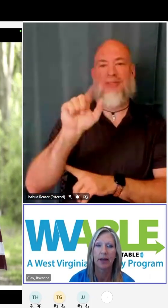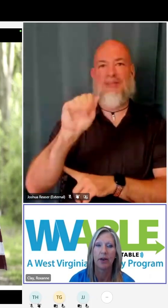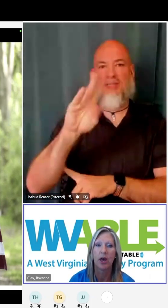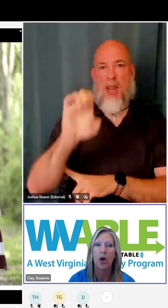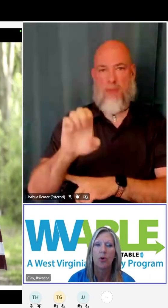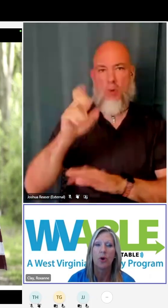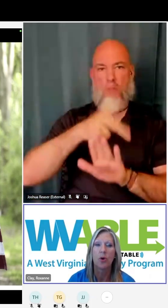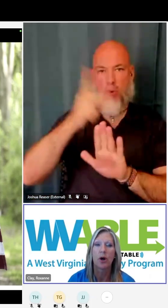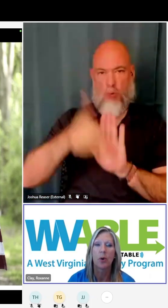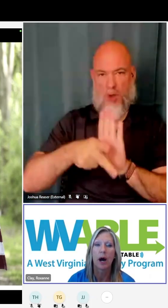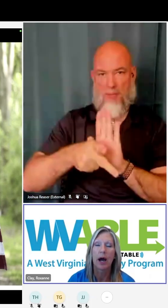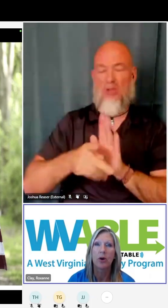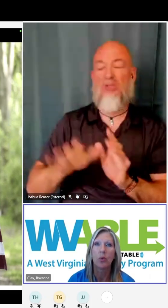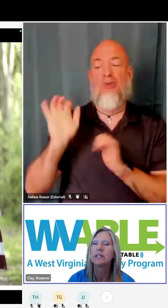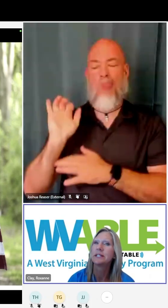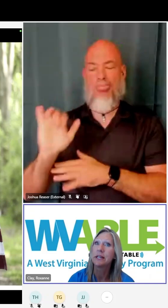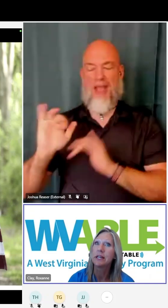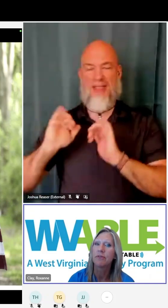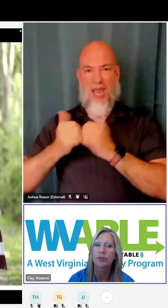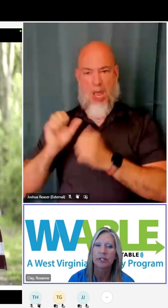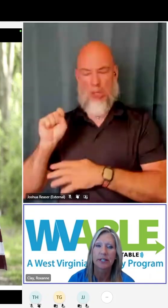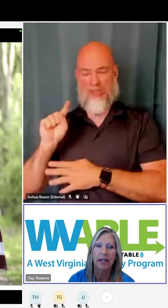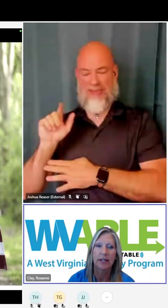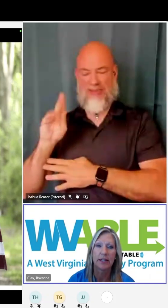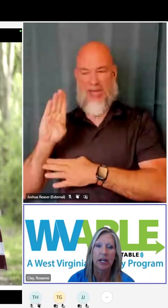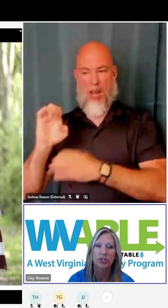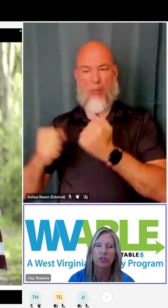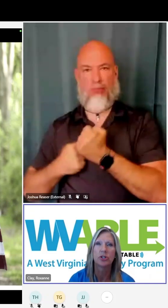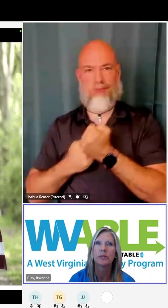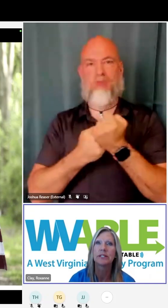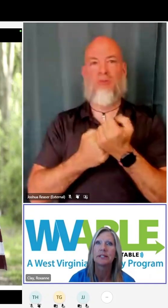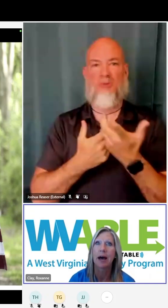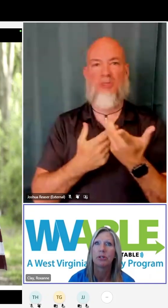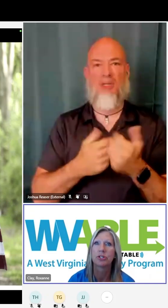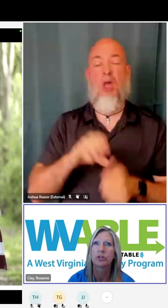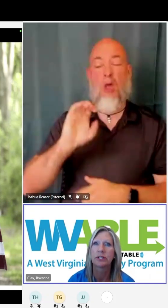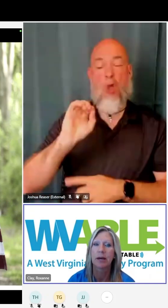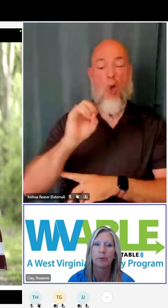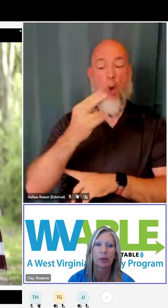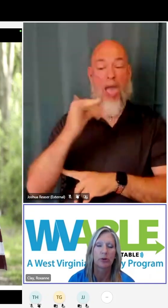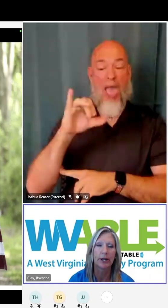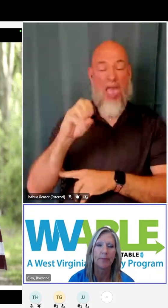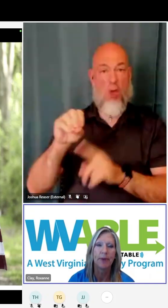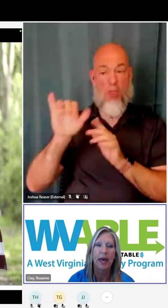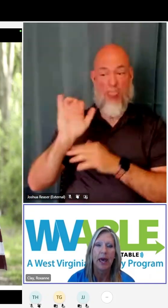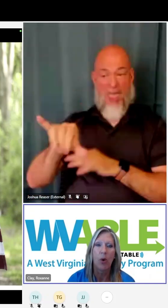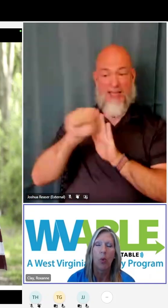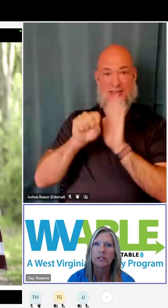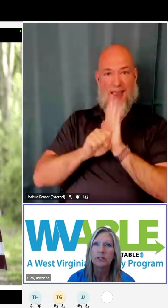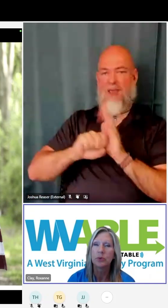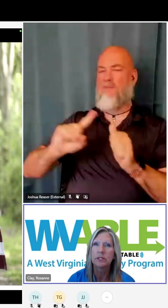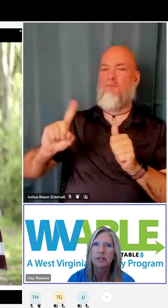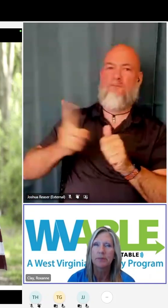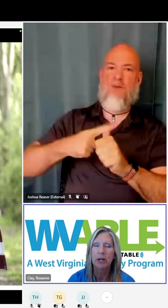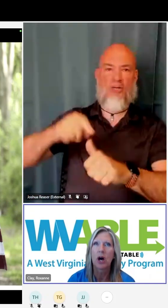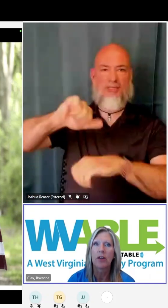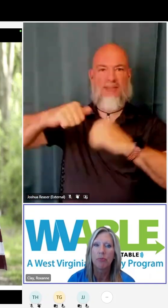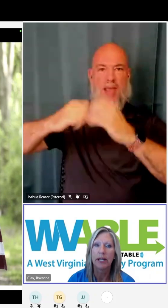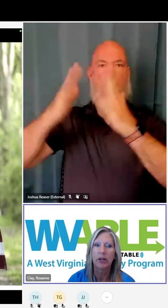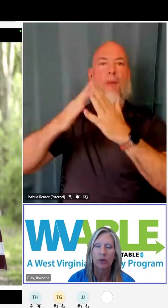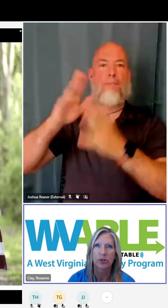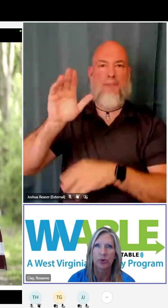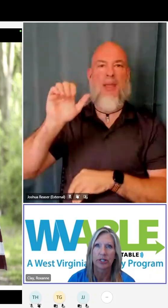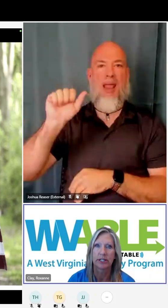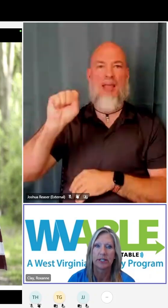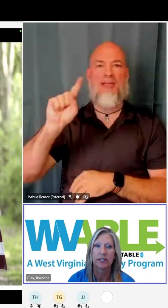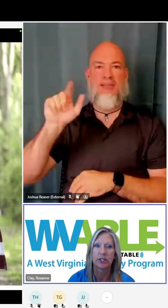Stable comes in. Know that Ohio was the first state in the nation to establish their Stable program. Once it was, they spent a lot